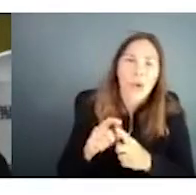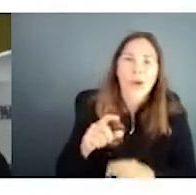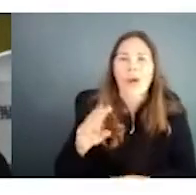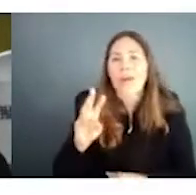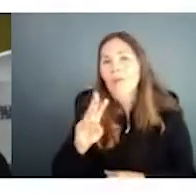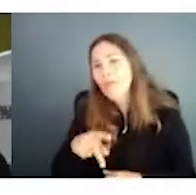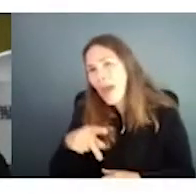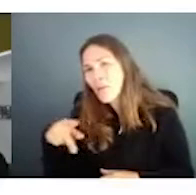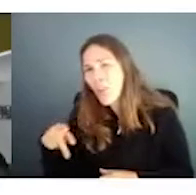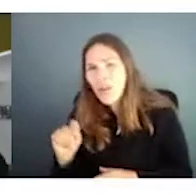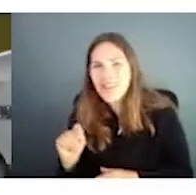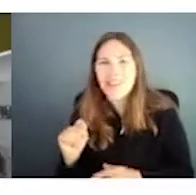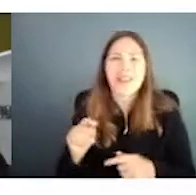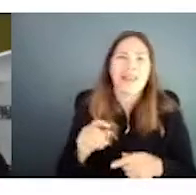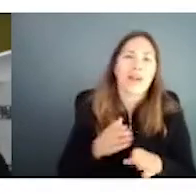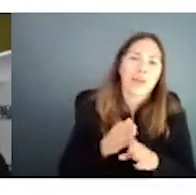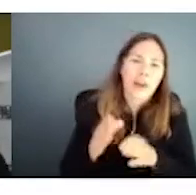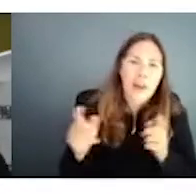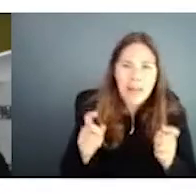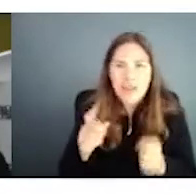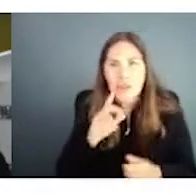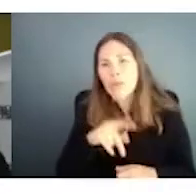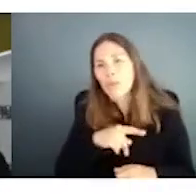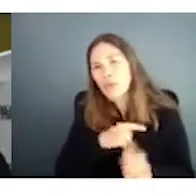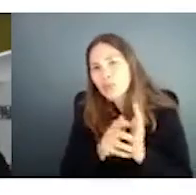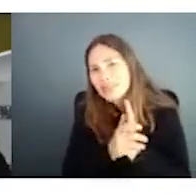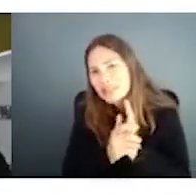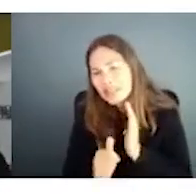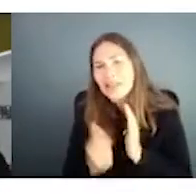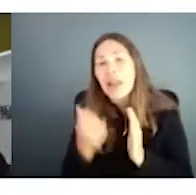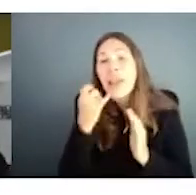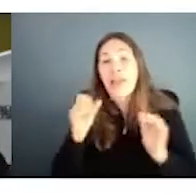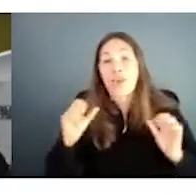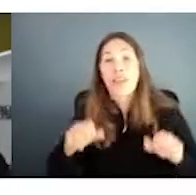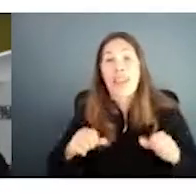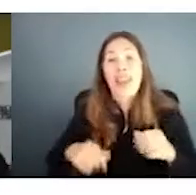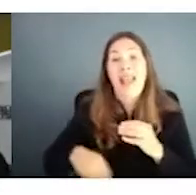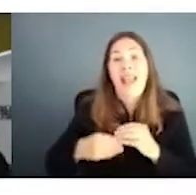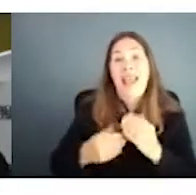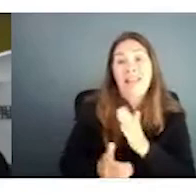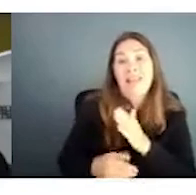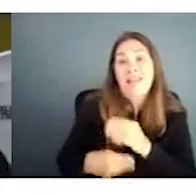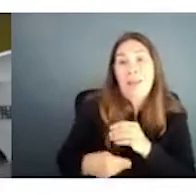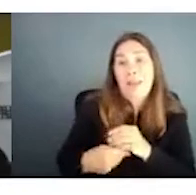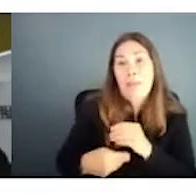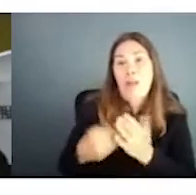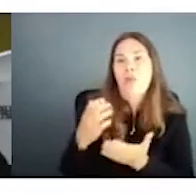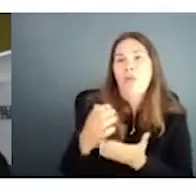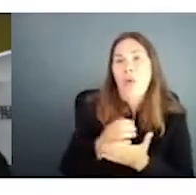management, and personal and professional skills. So if we can get a supplemental course that is